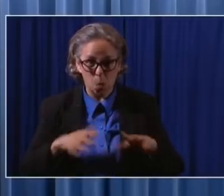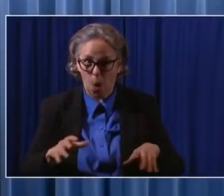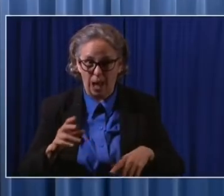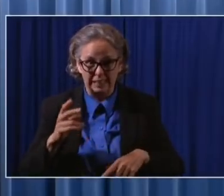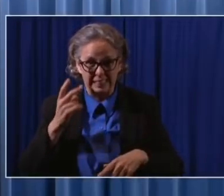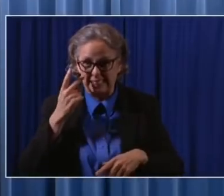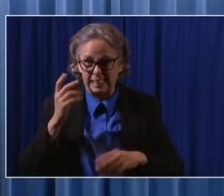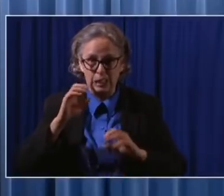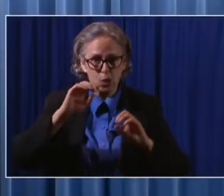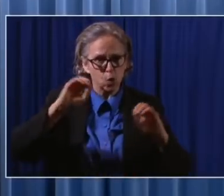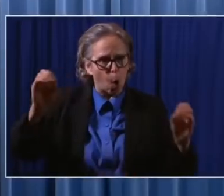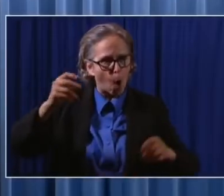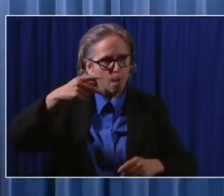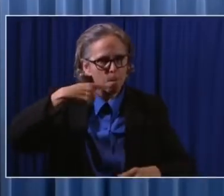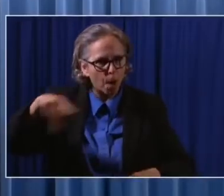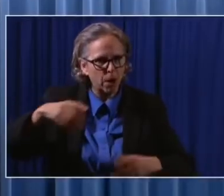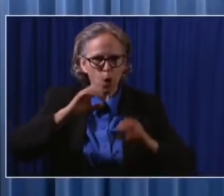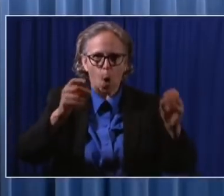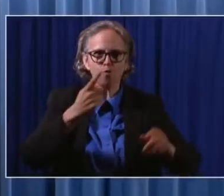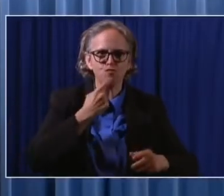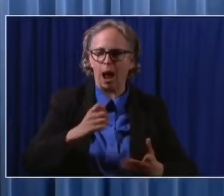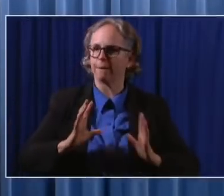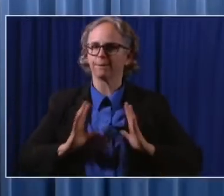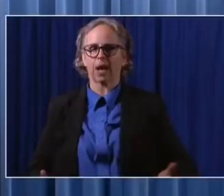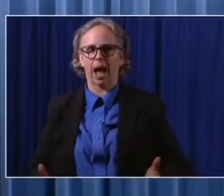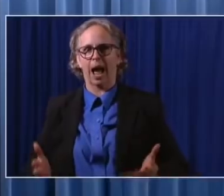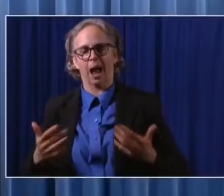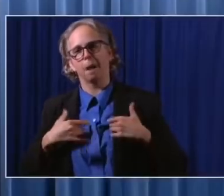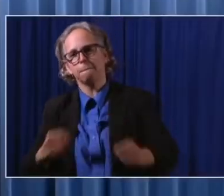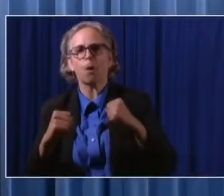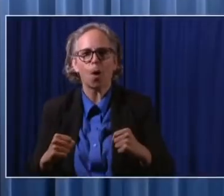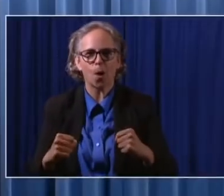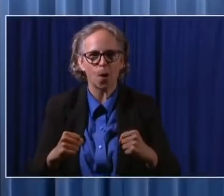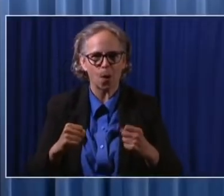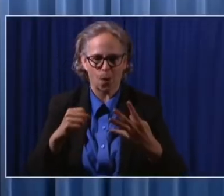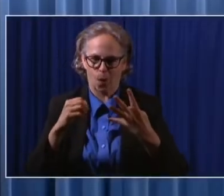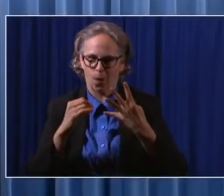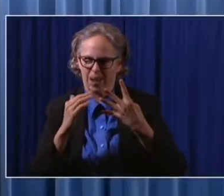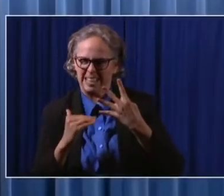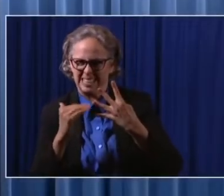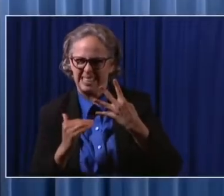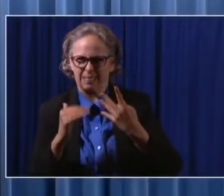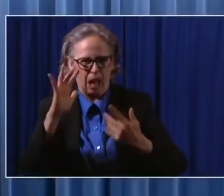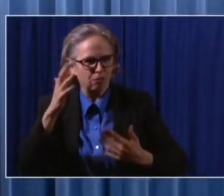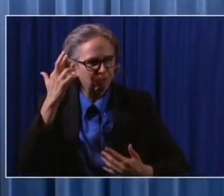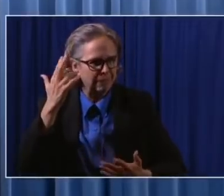I would be delighted. So that's why we did it. And